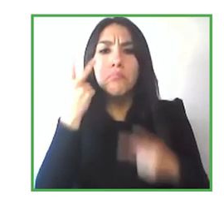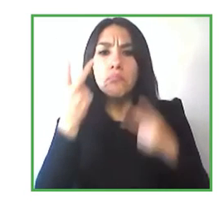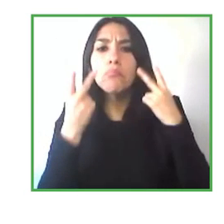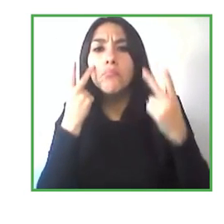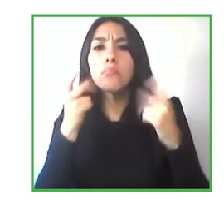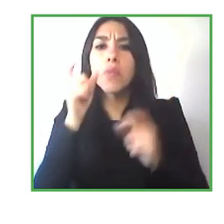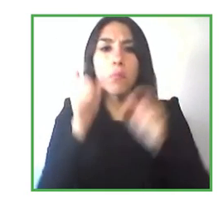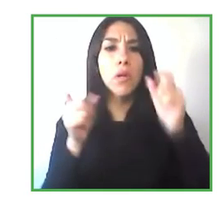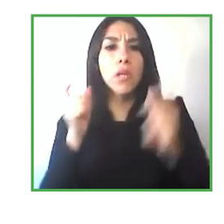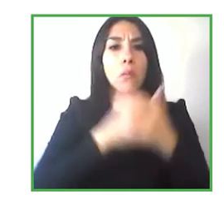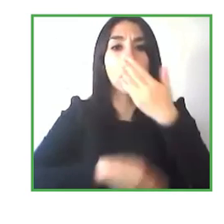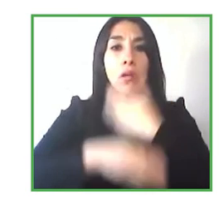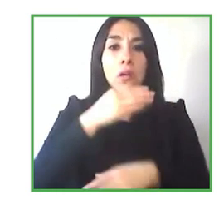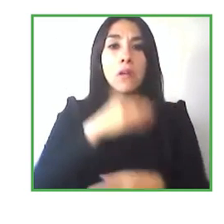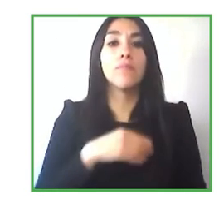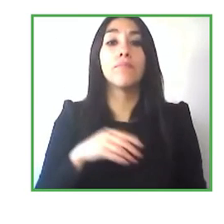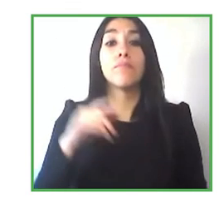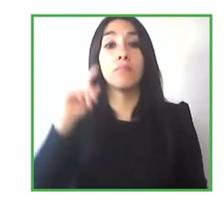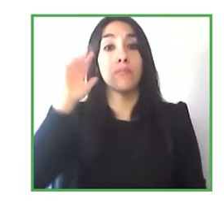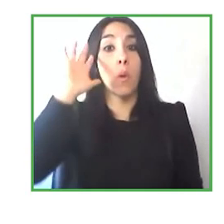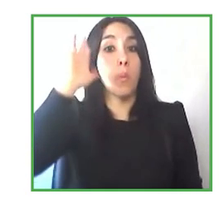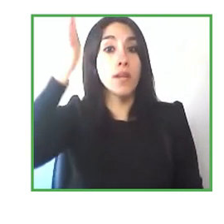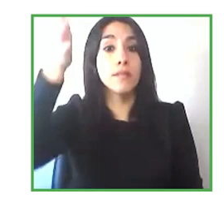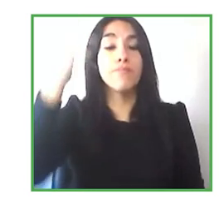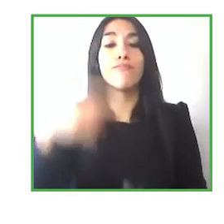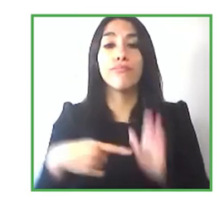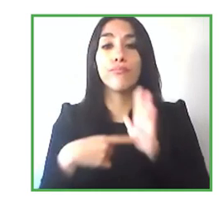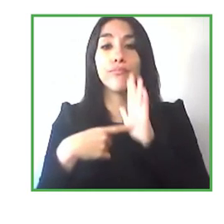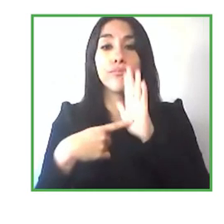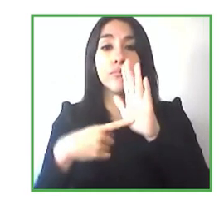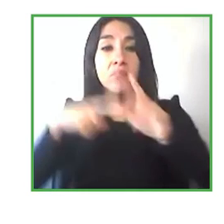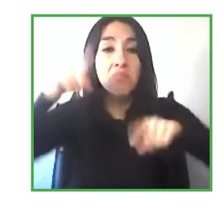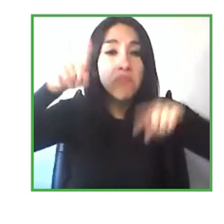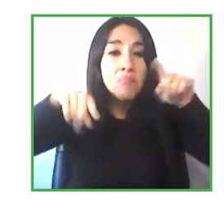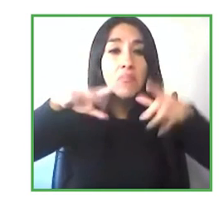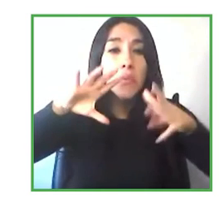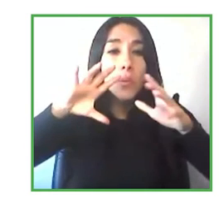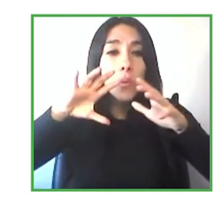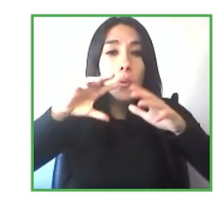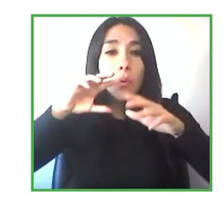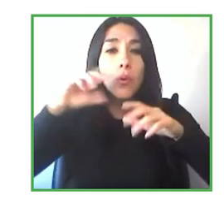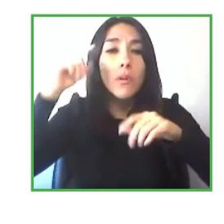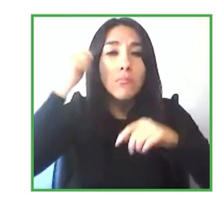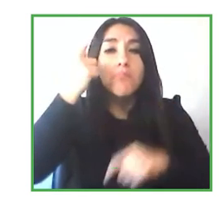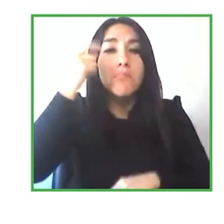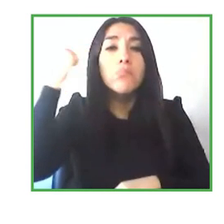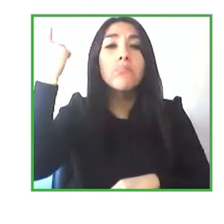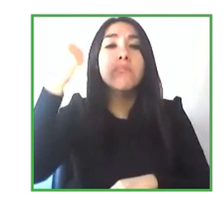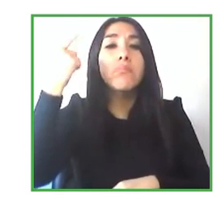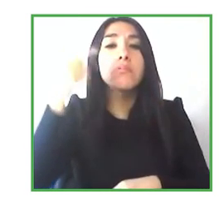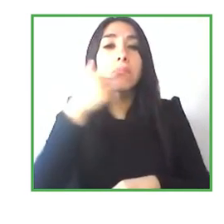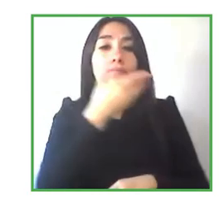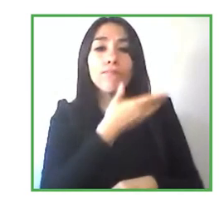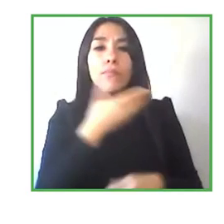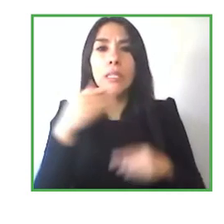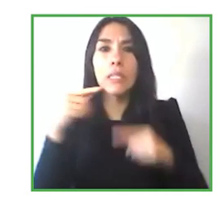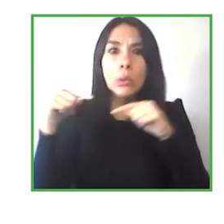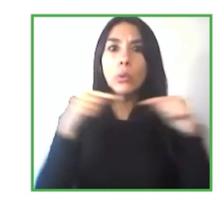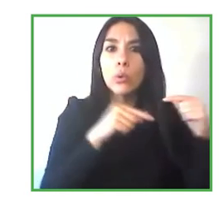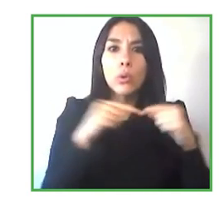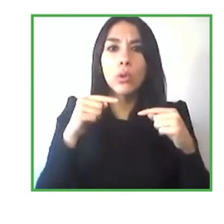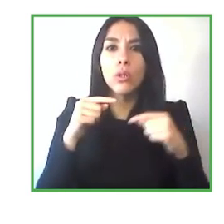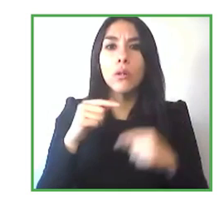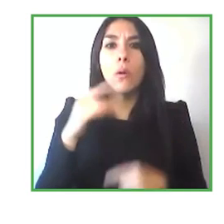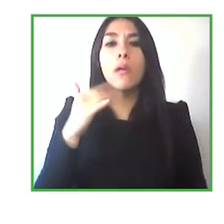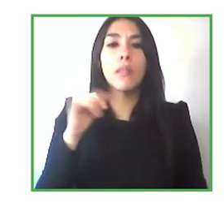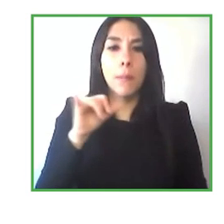mainstreaming disability in these mainstream discussions. But at the same time, and I gave the example at the end of my presentation,